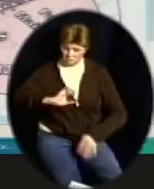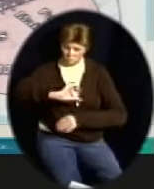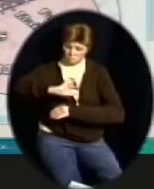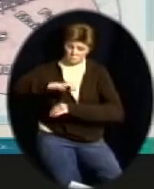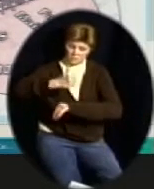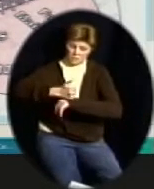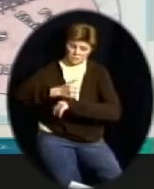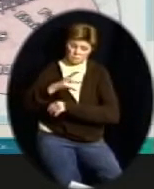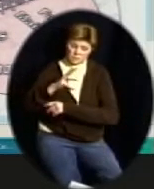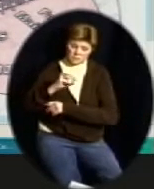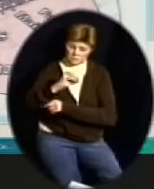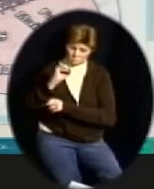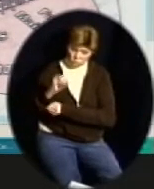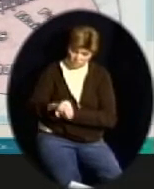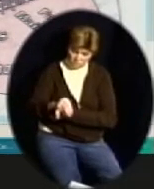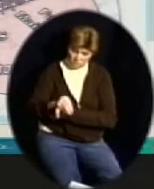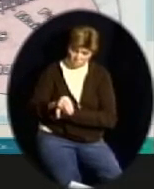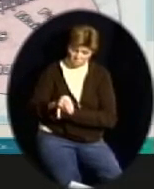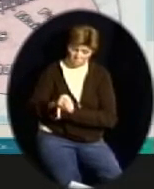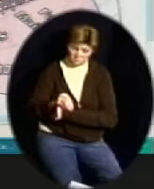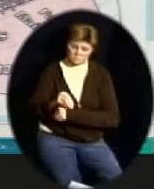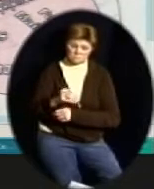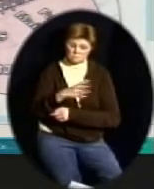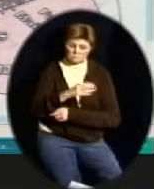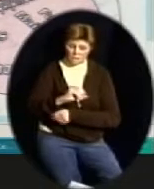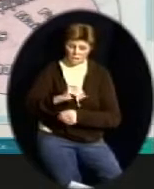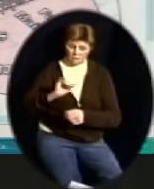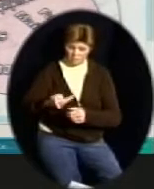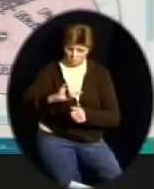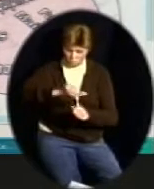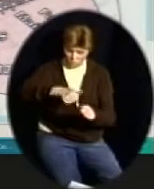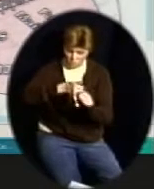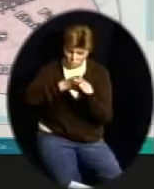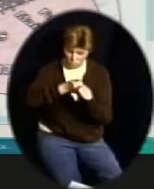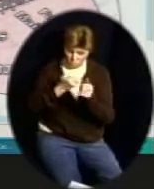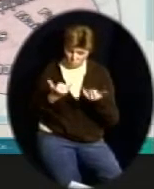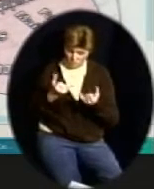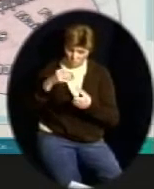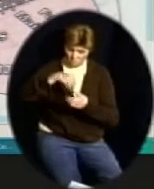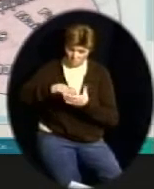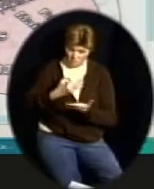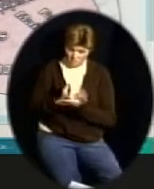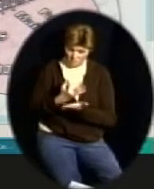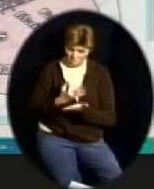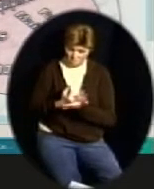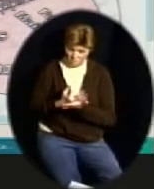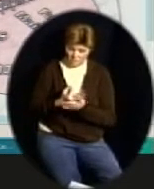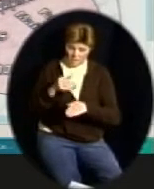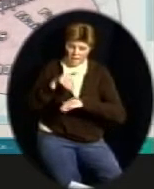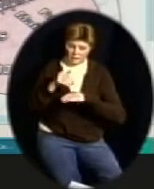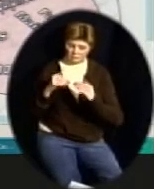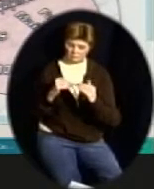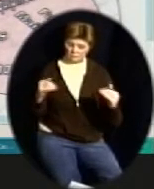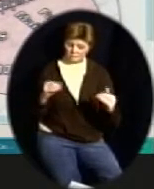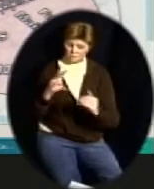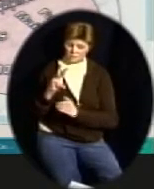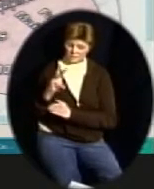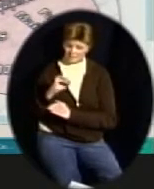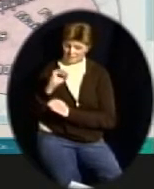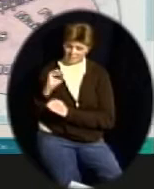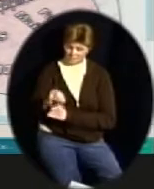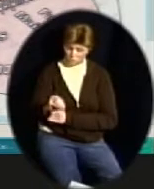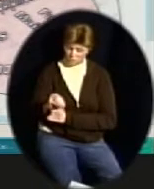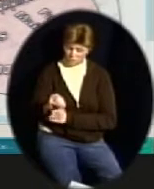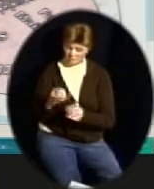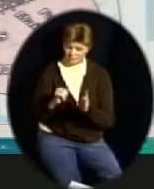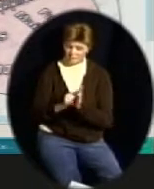of 6%. And the reserves that are now in that fund are at a 6% level, which represents